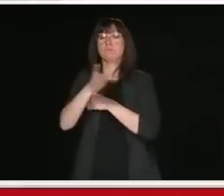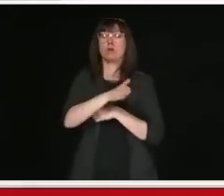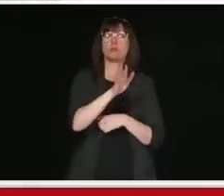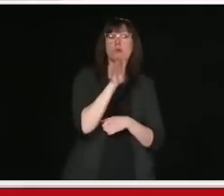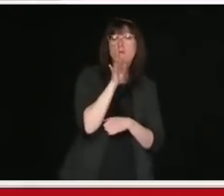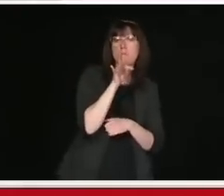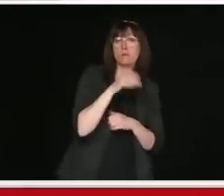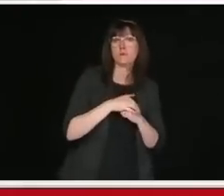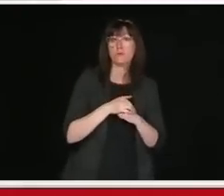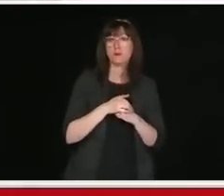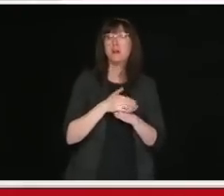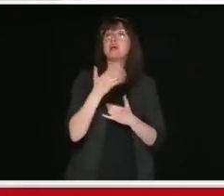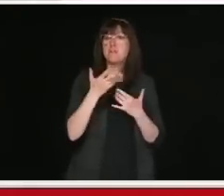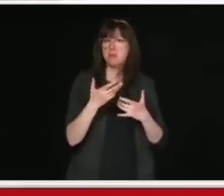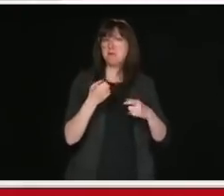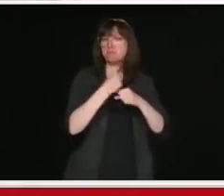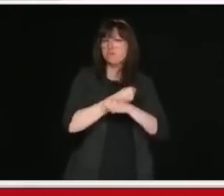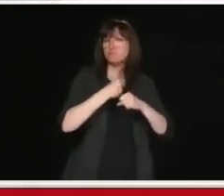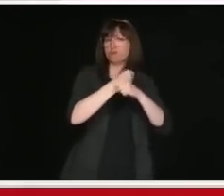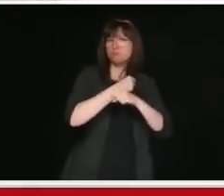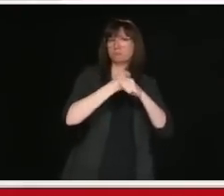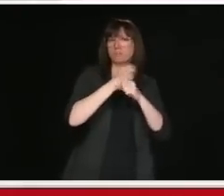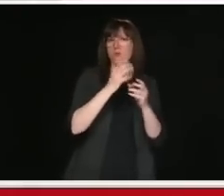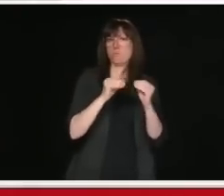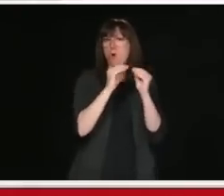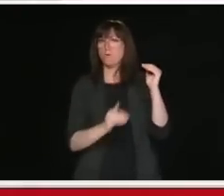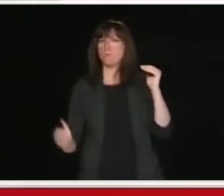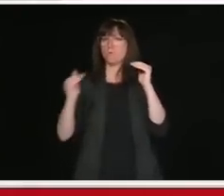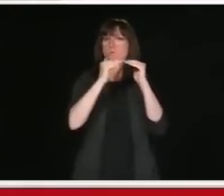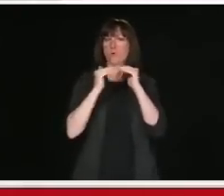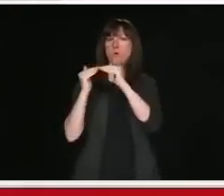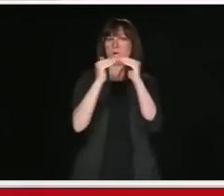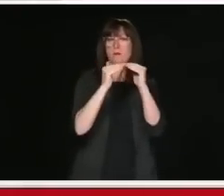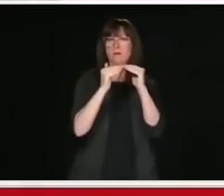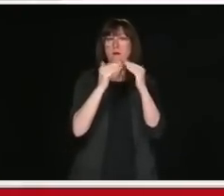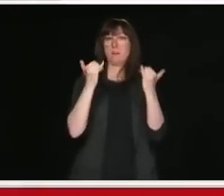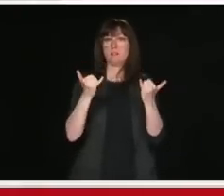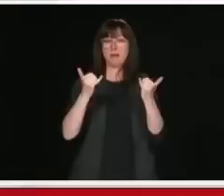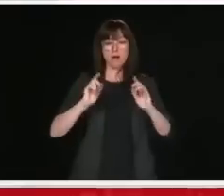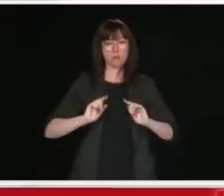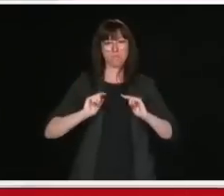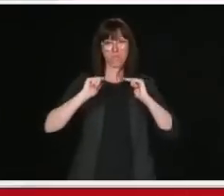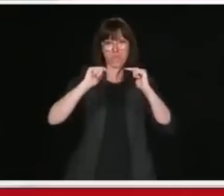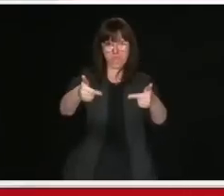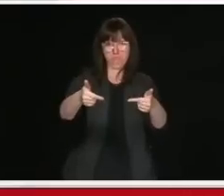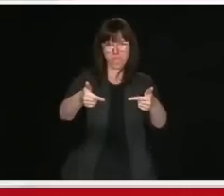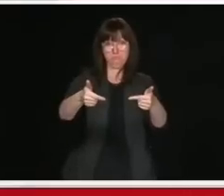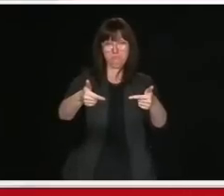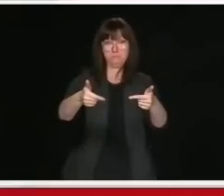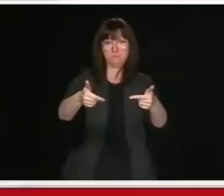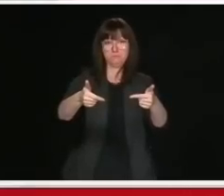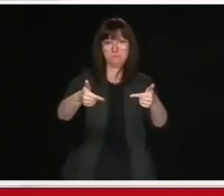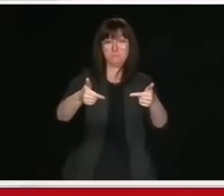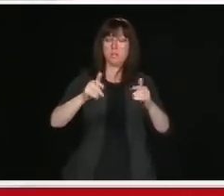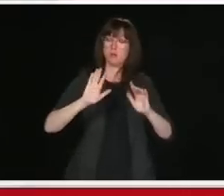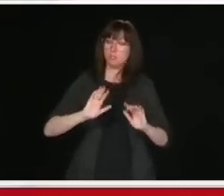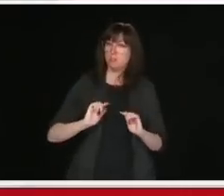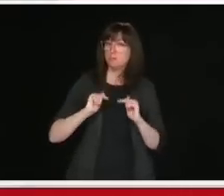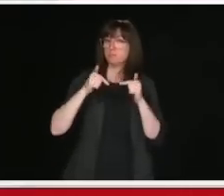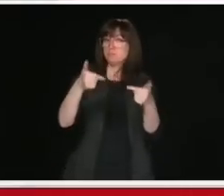equality. Now it's your turn. Your turn to contribute to the effort. You